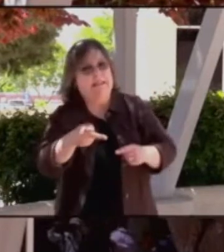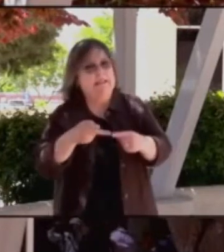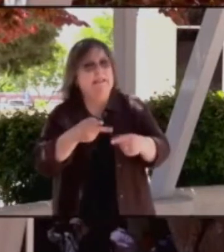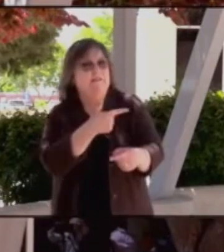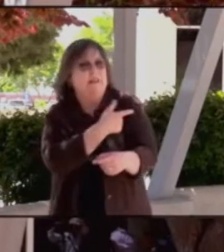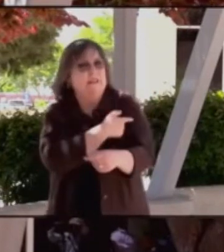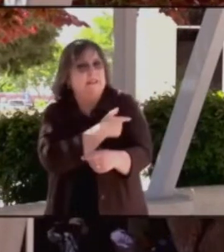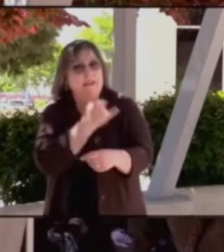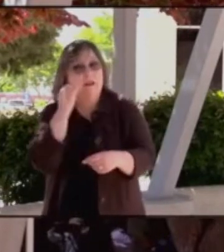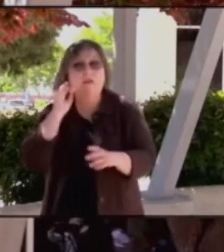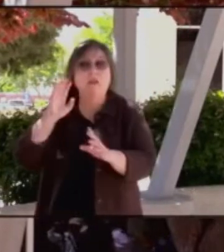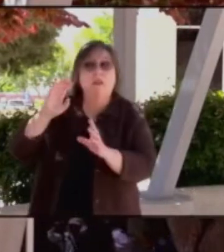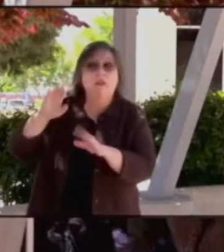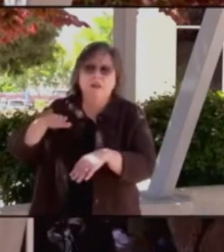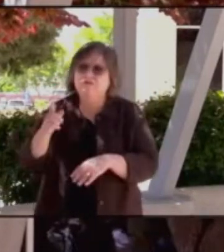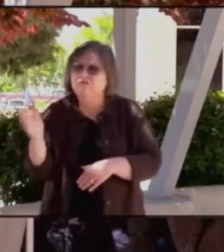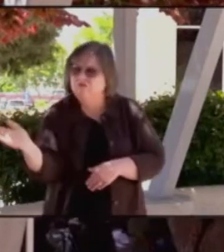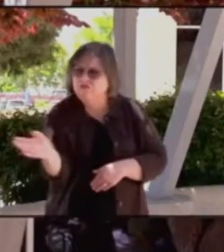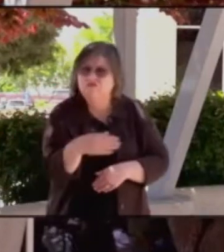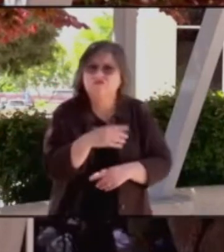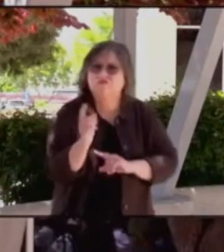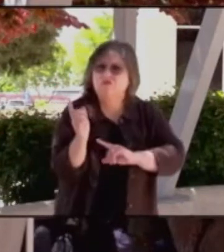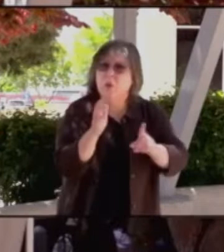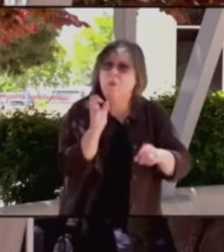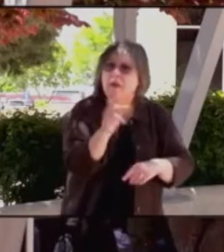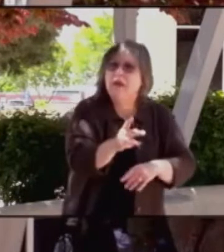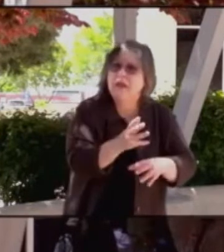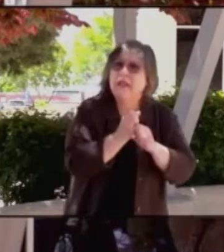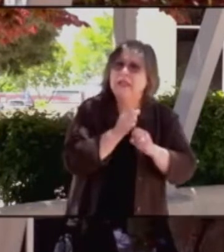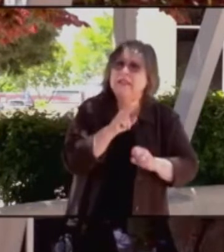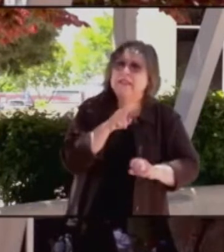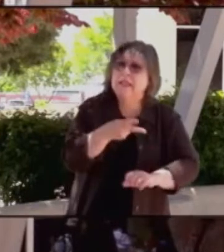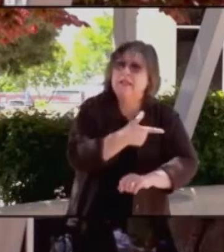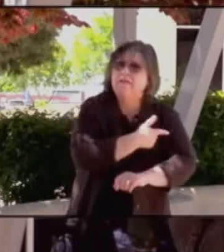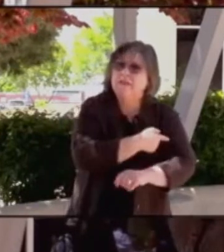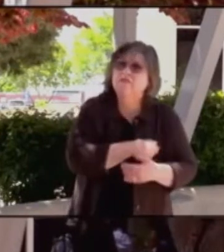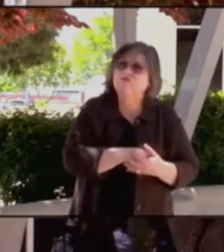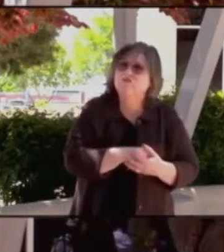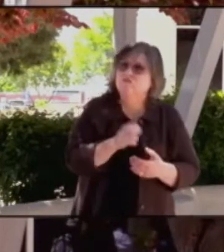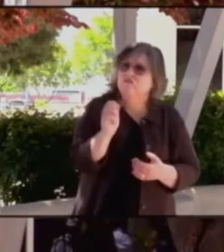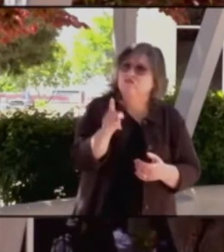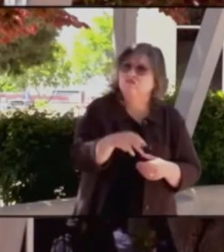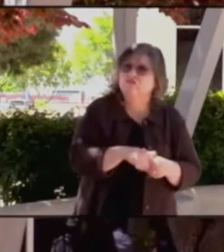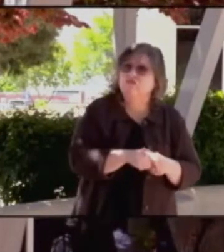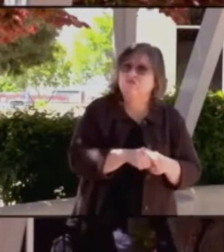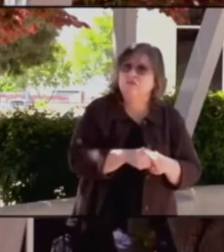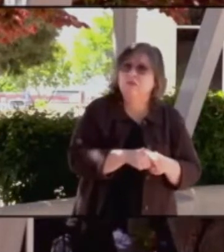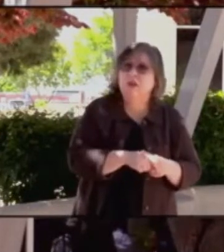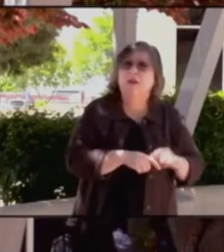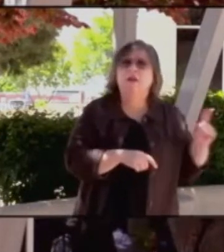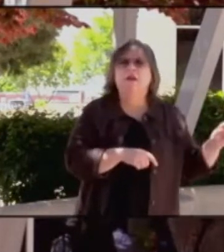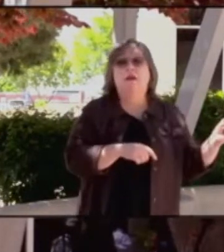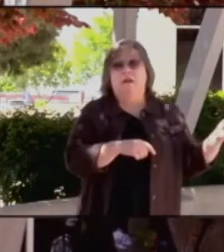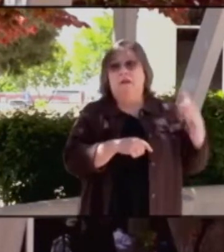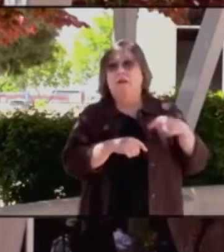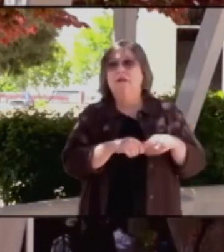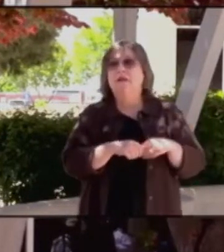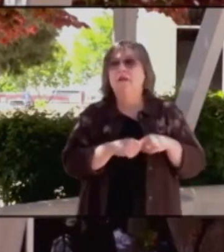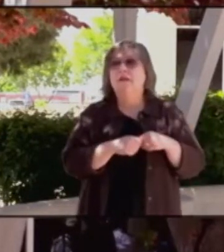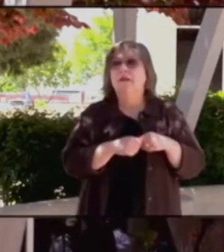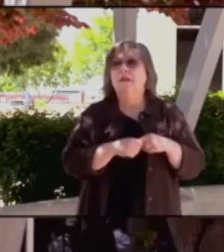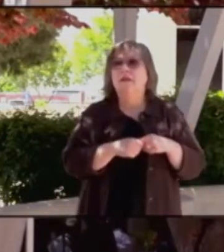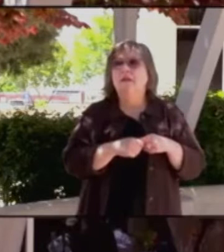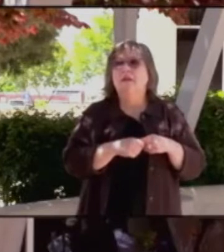question. Should businesses be allowed to compel or require their employees to be vaccinated? And is